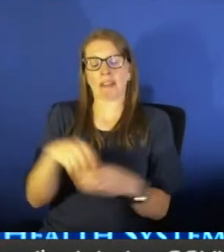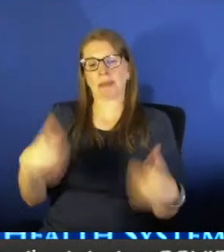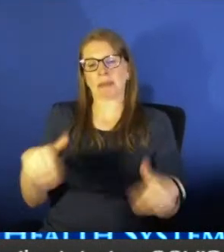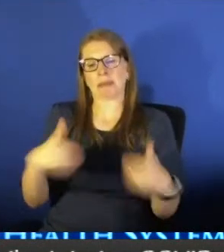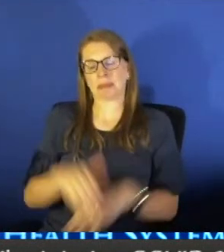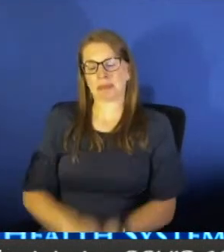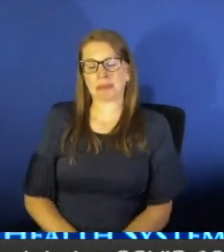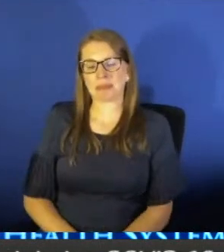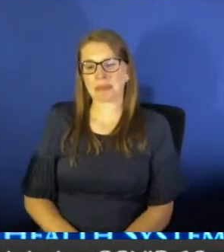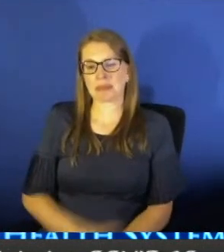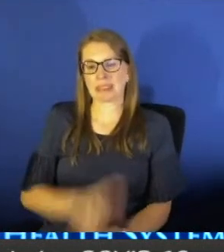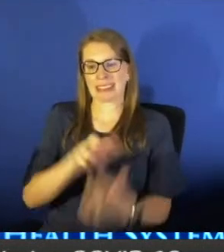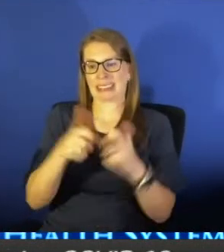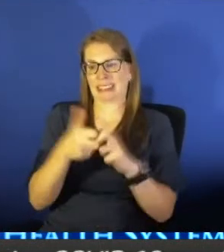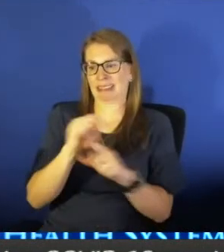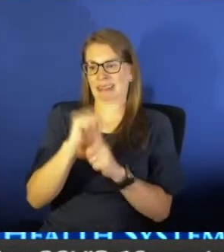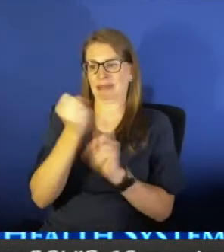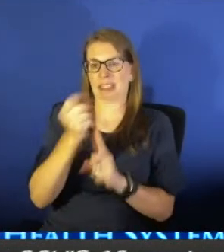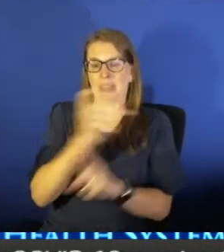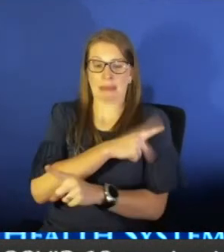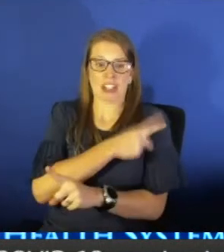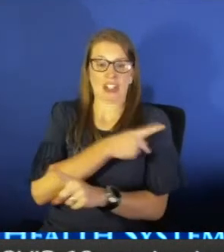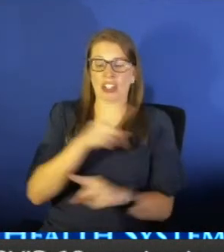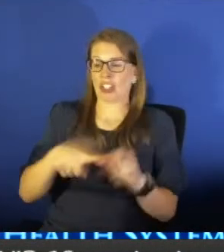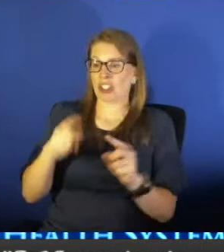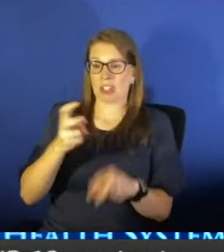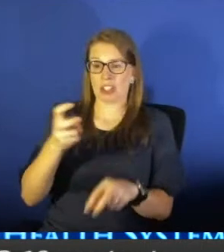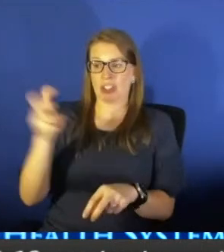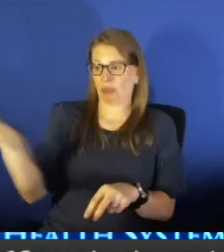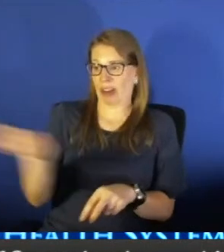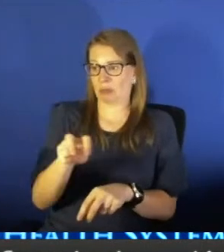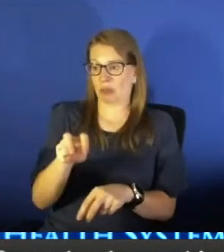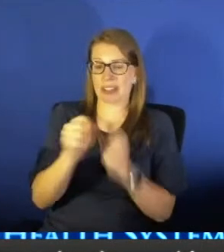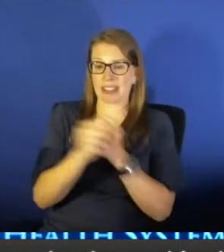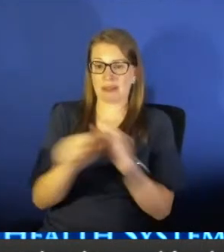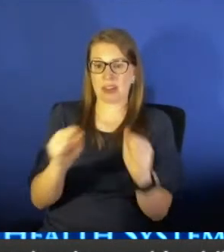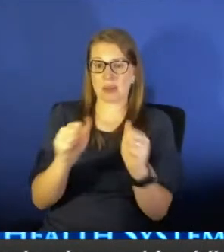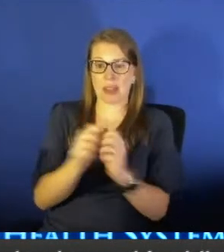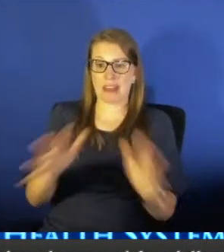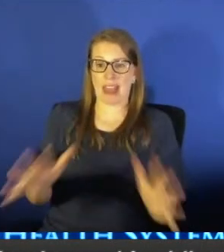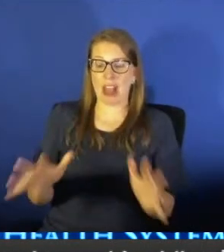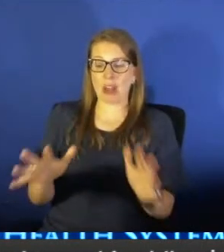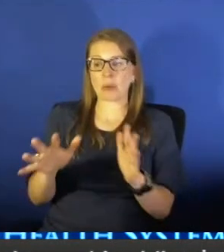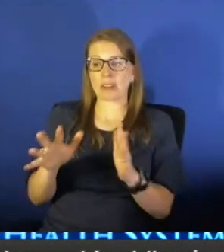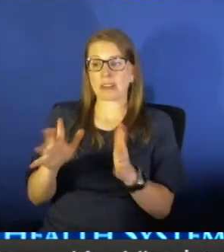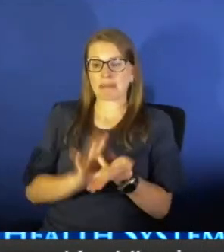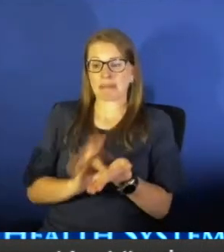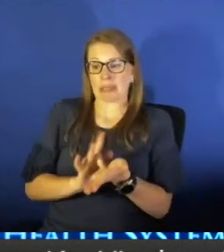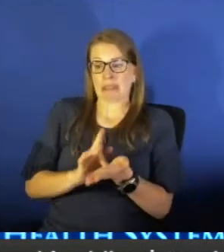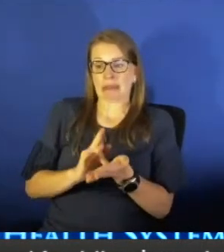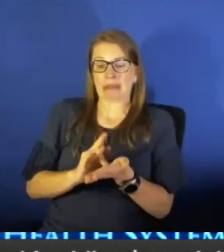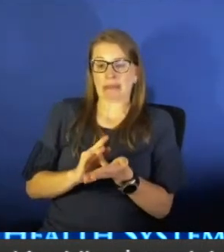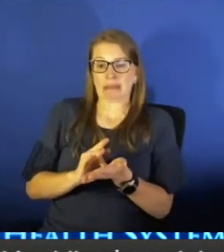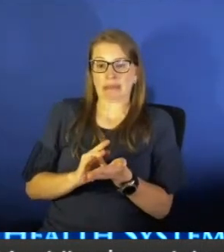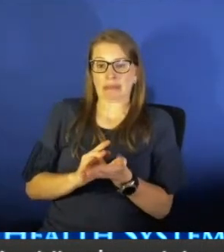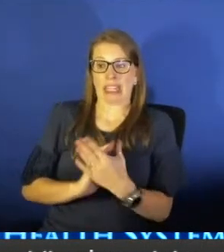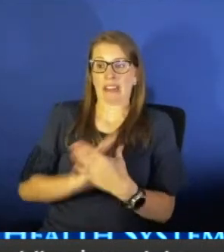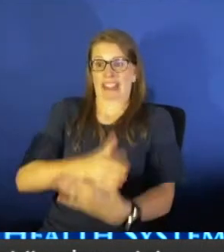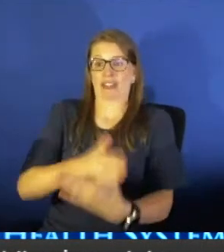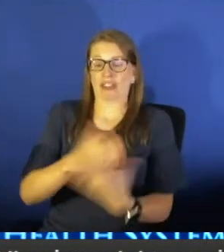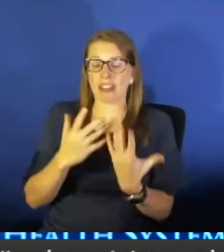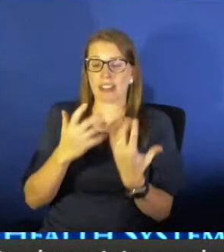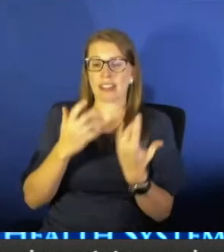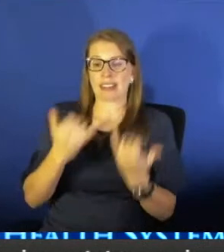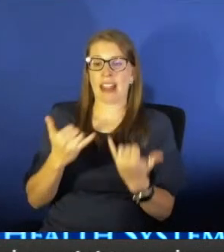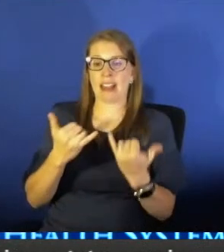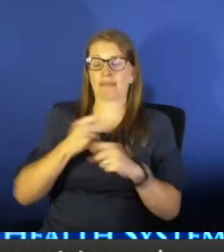difficult situation, and a patient who basically couldn't be transported safely with conventional means that. Now gets to take care of her kid